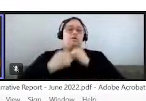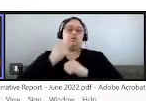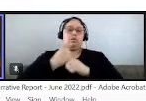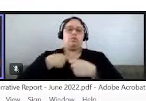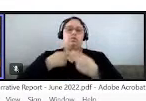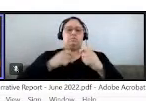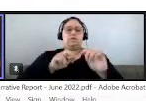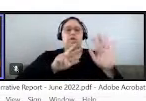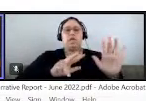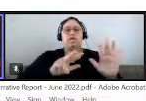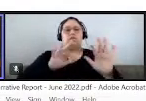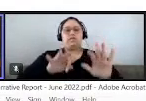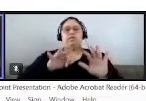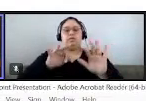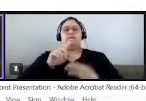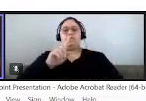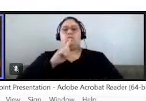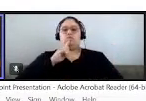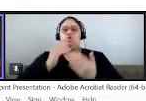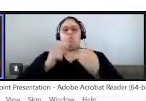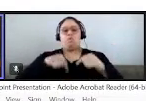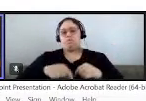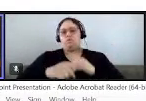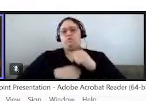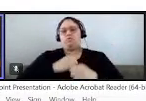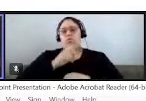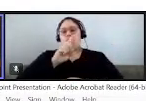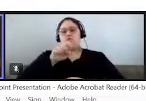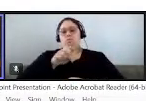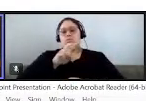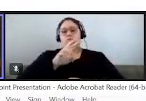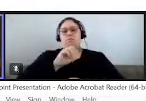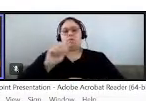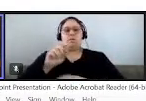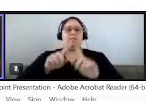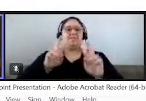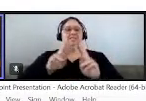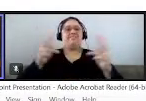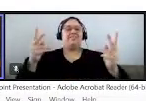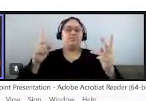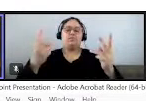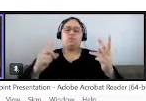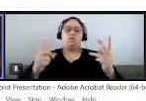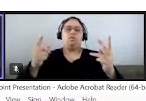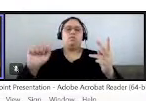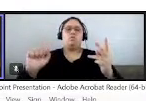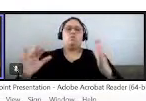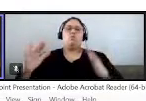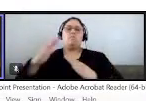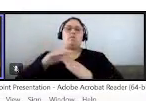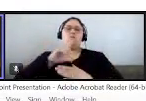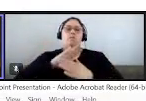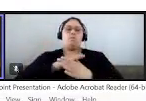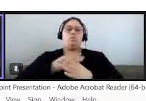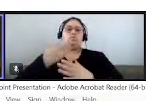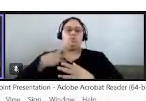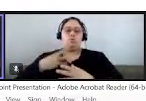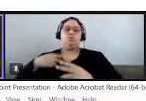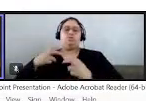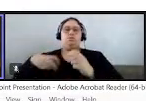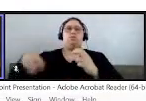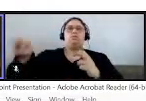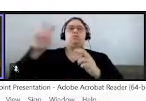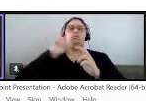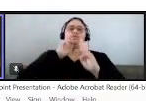we spent 813,000 versus this year's 1.2 million. But like I said, the difference primarily due to the fact that there was a study